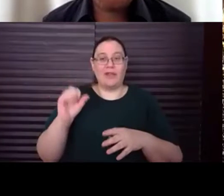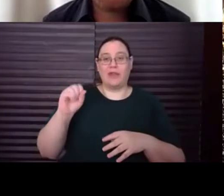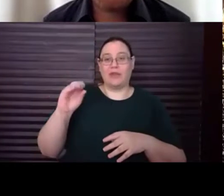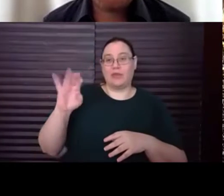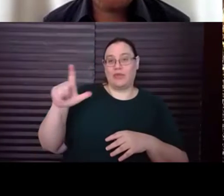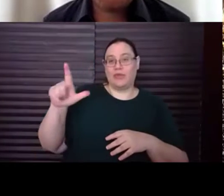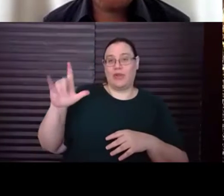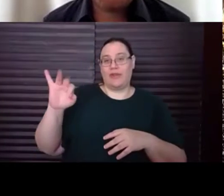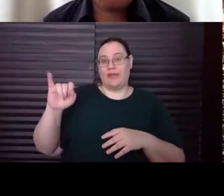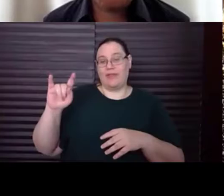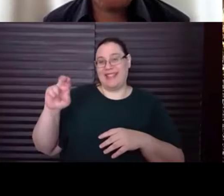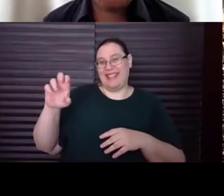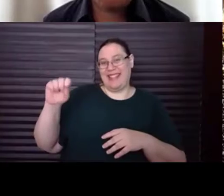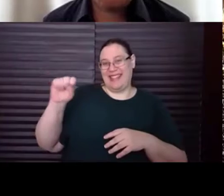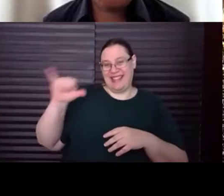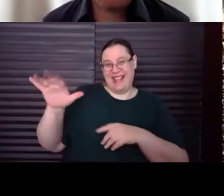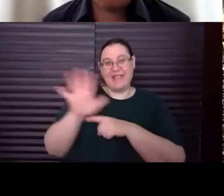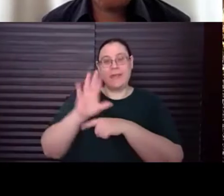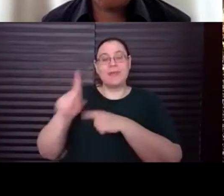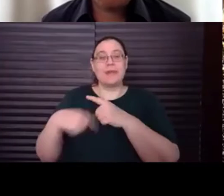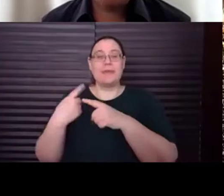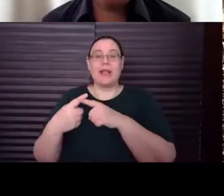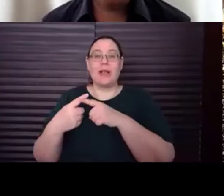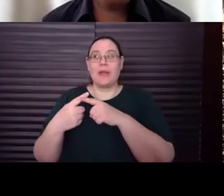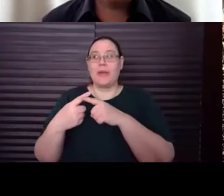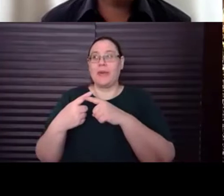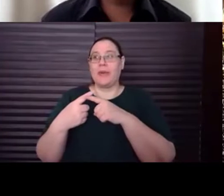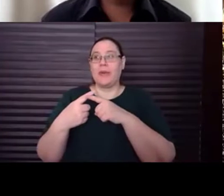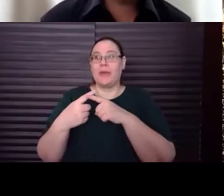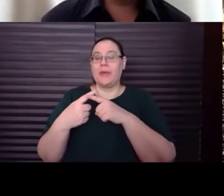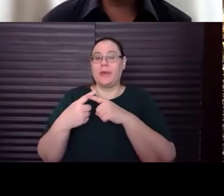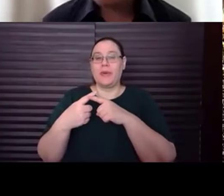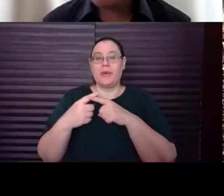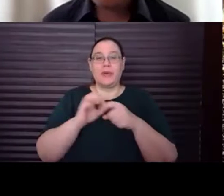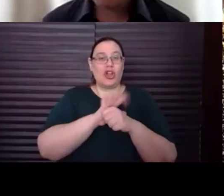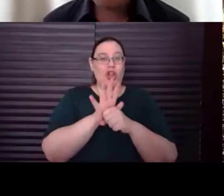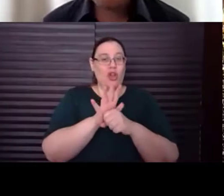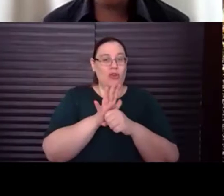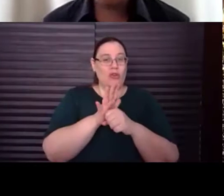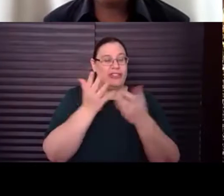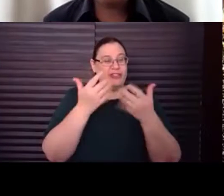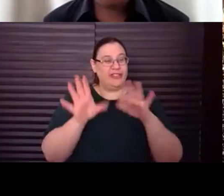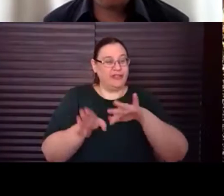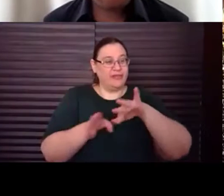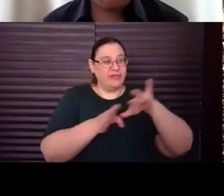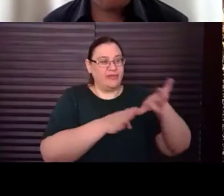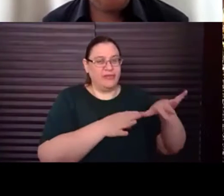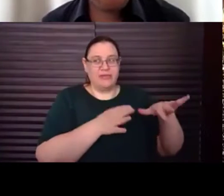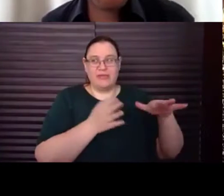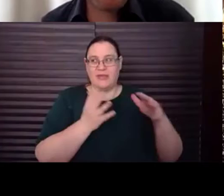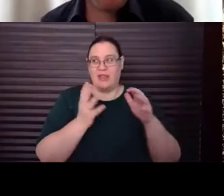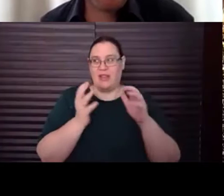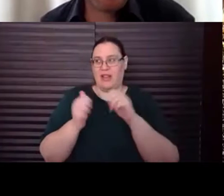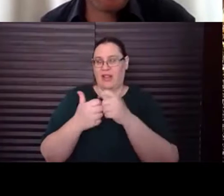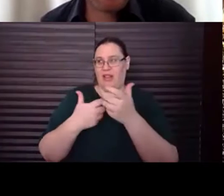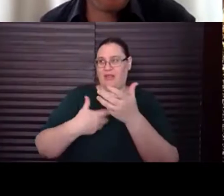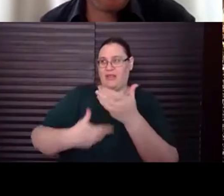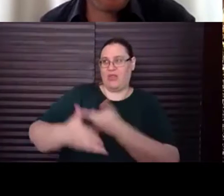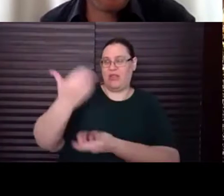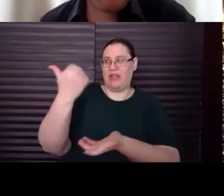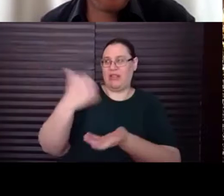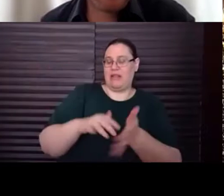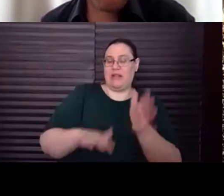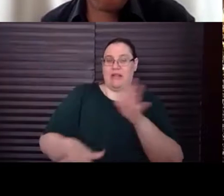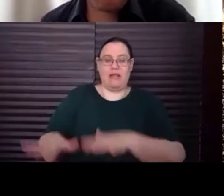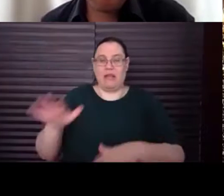is about coming out of COVID quarantines and learning how to socialize again. And